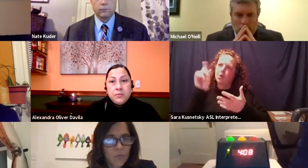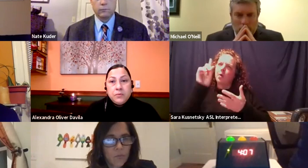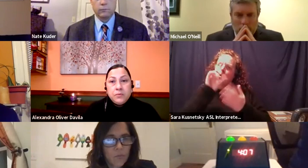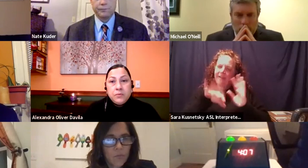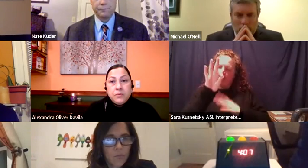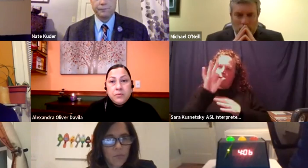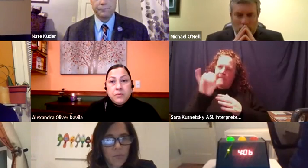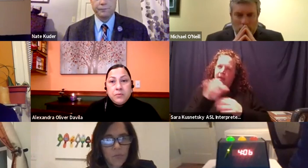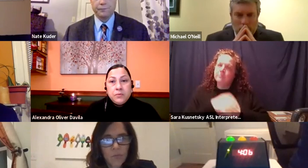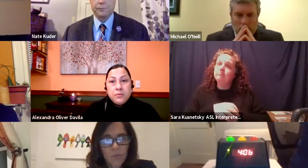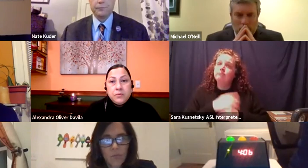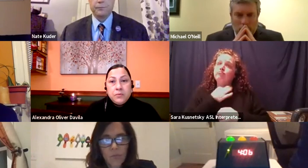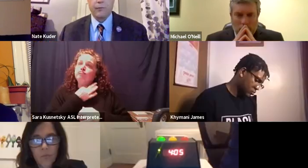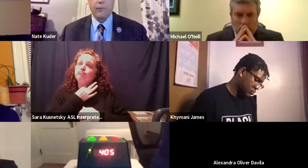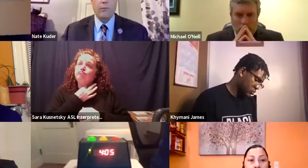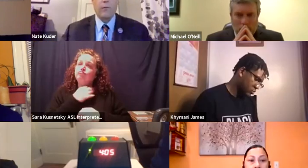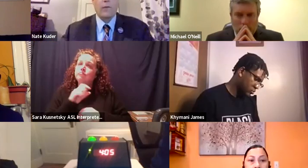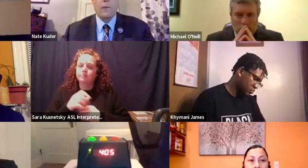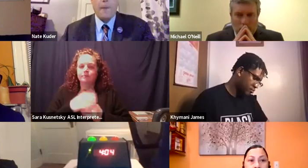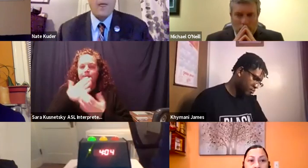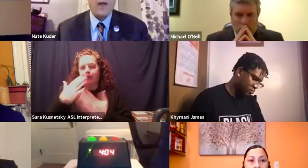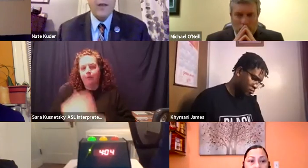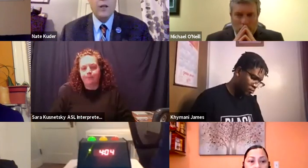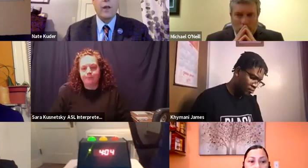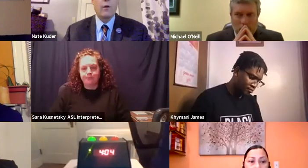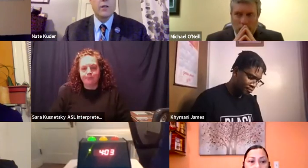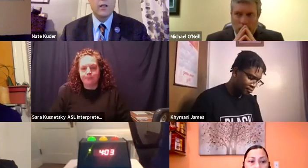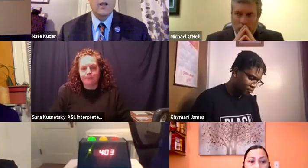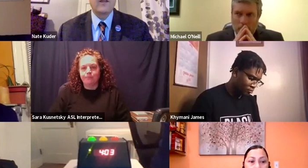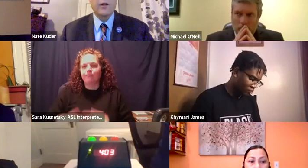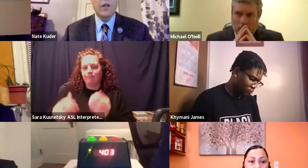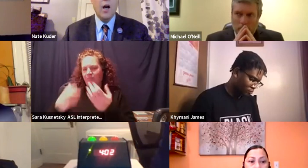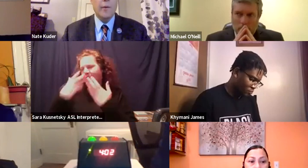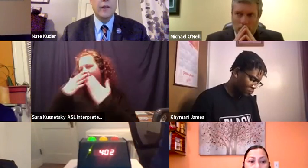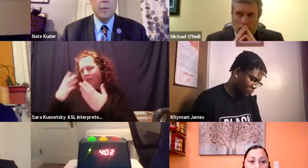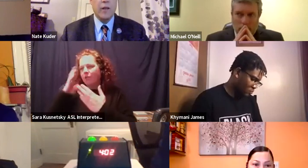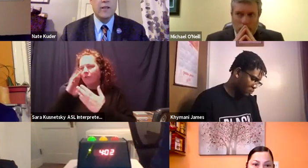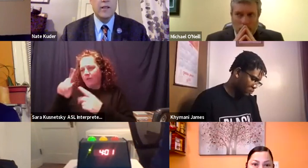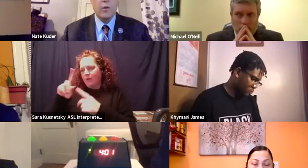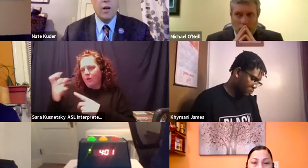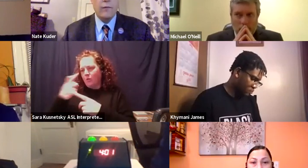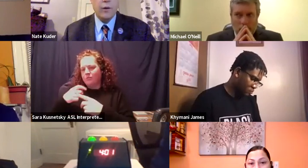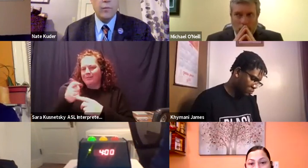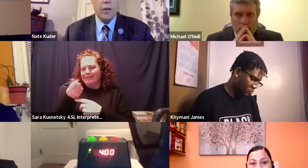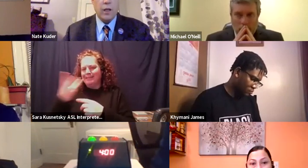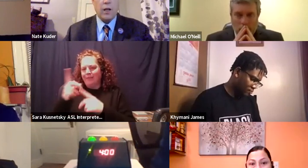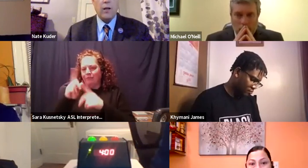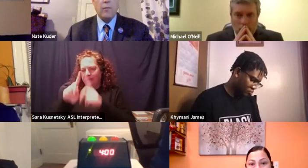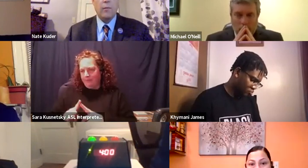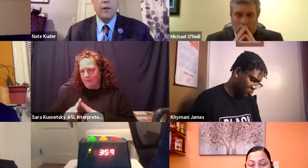that? Thank you. Yeah, thank you for that question. I think there's a couple different pieces that will come